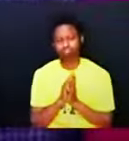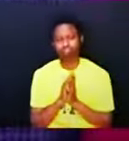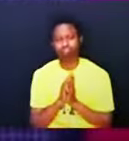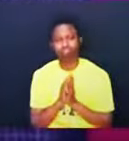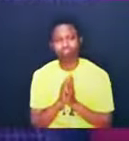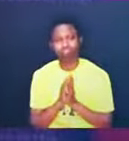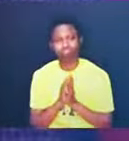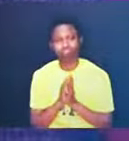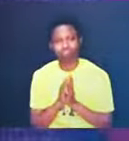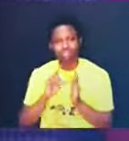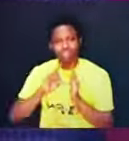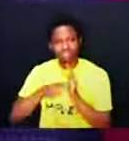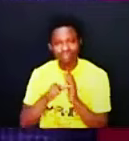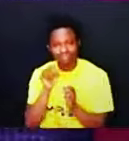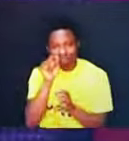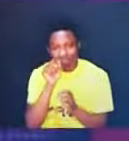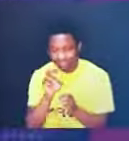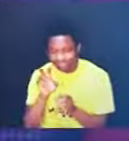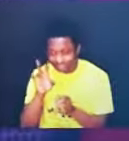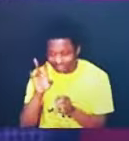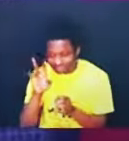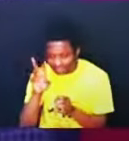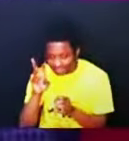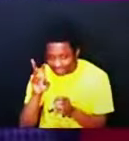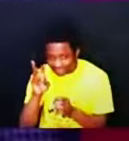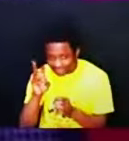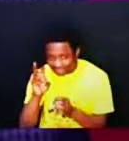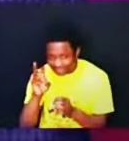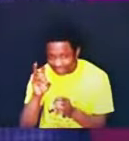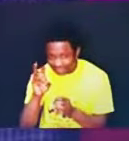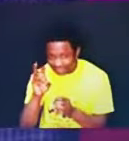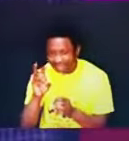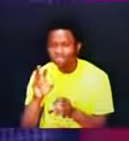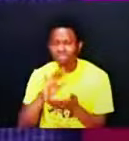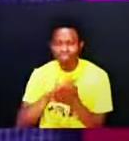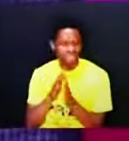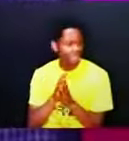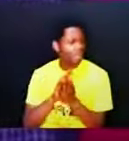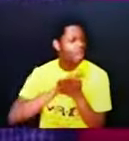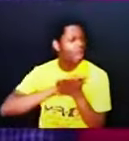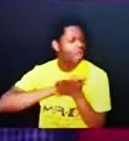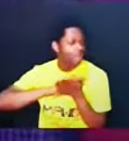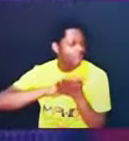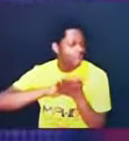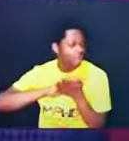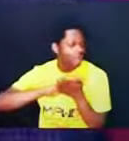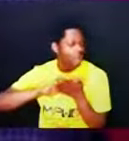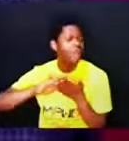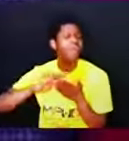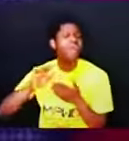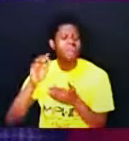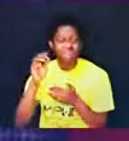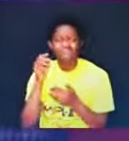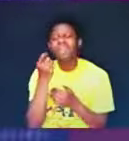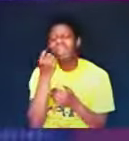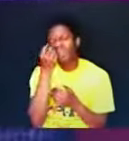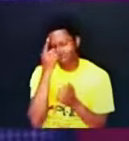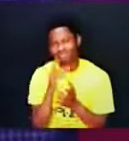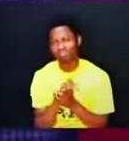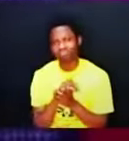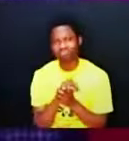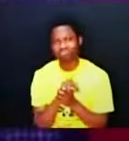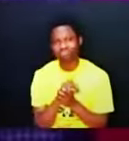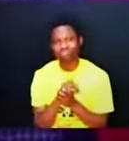16 comes out so clearly and beautiful. May God's